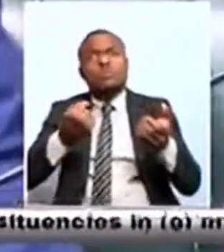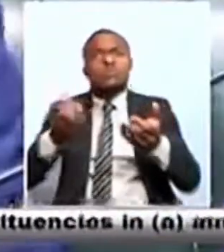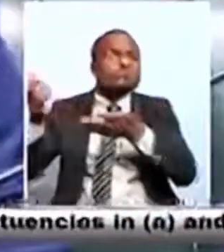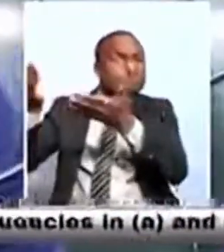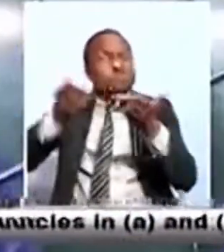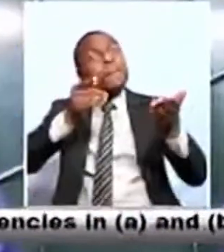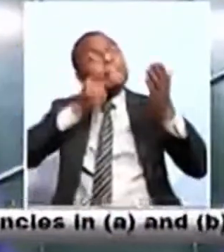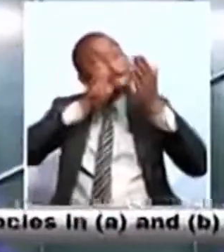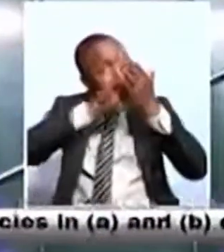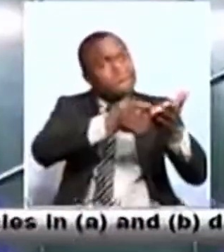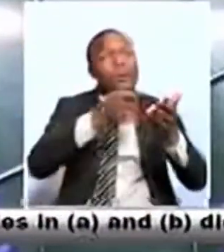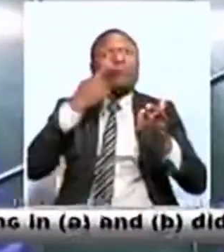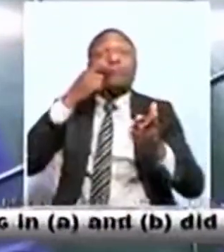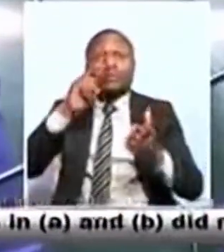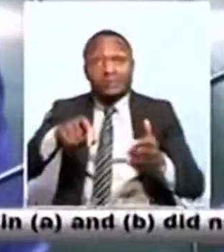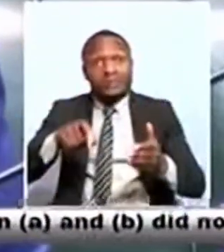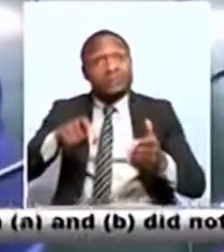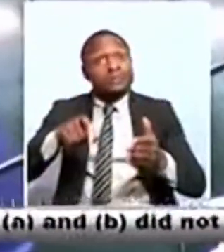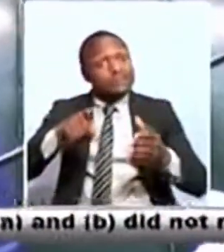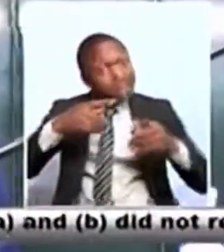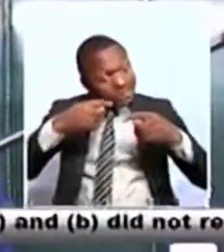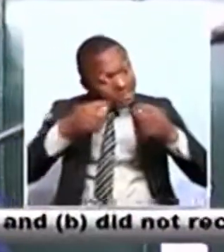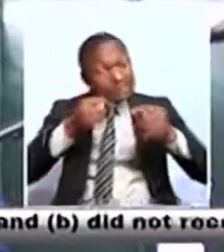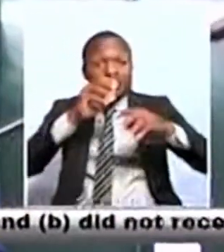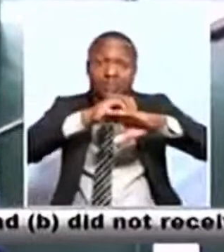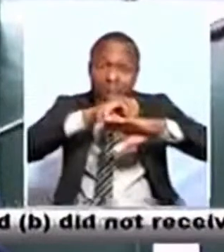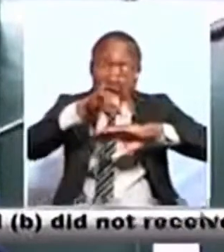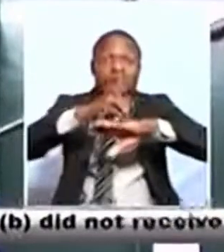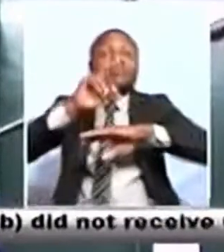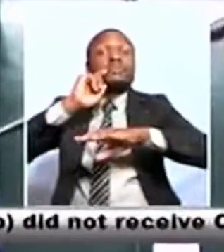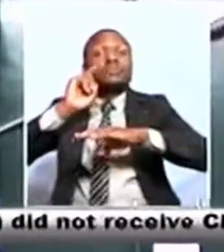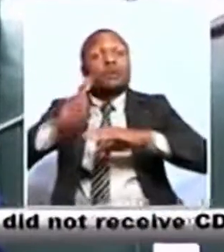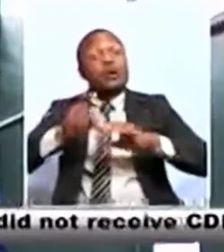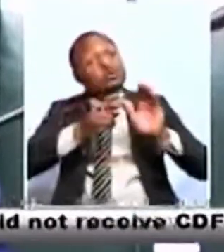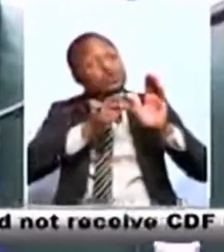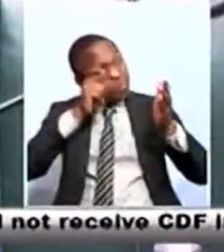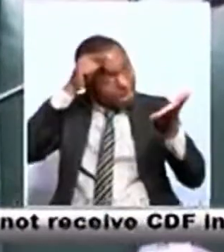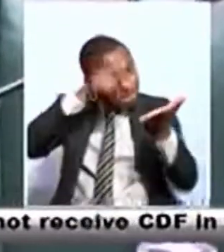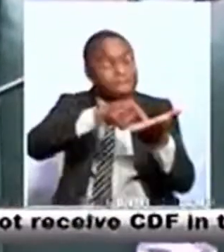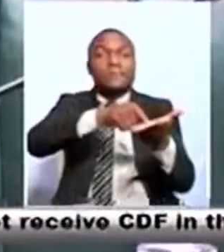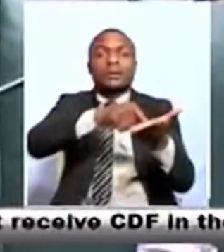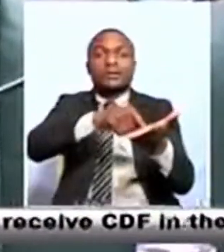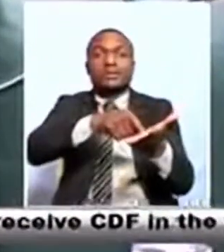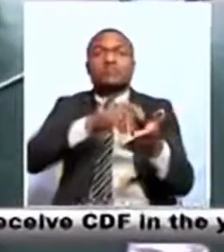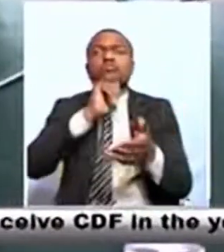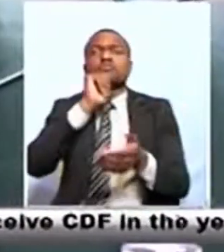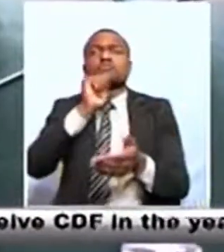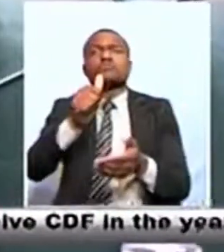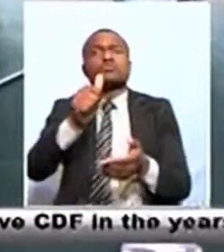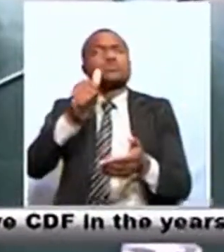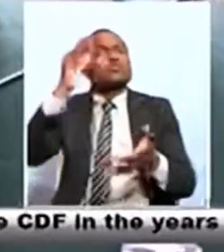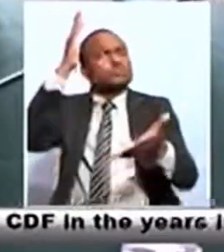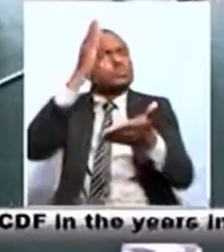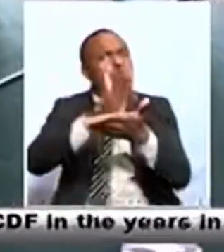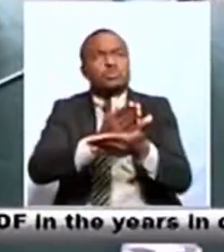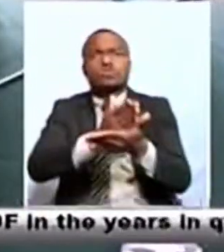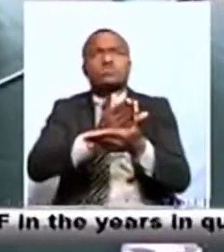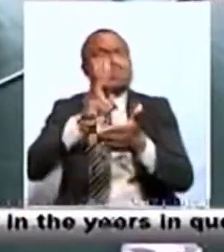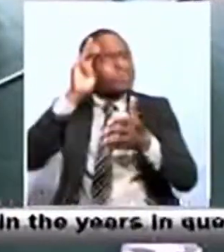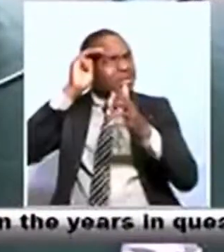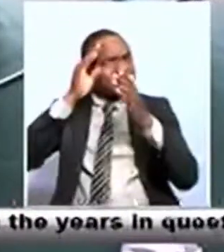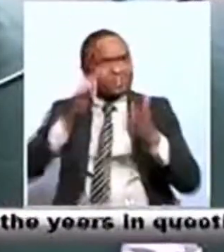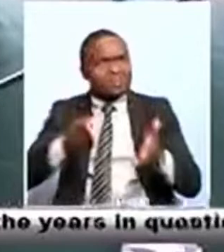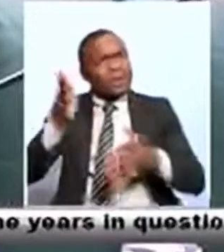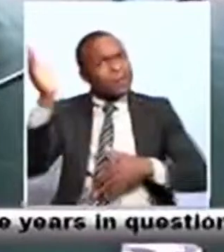order, and I was trying to guide you that you are just supposed to indicate and not stop the person or the minister on